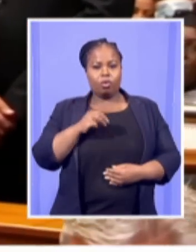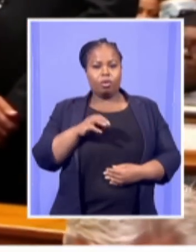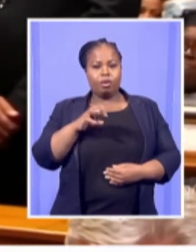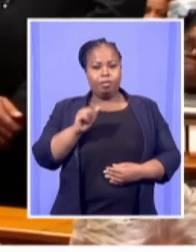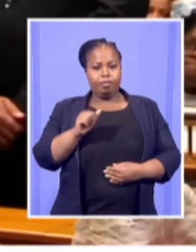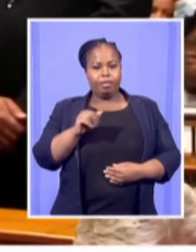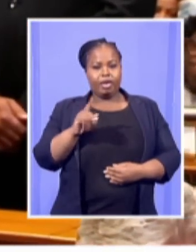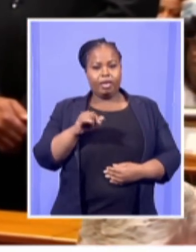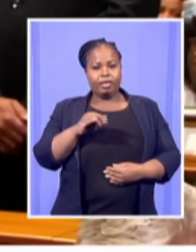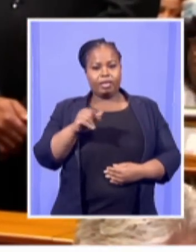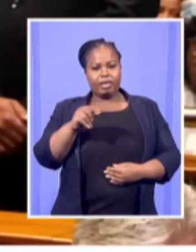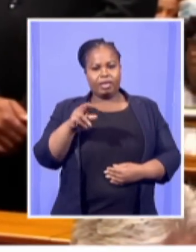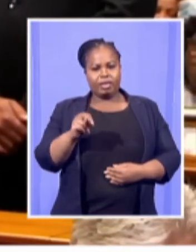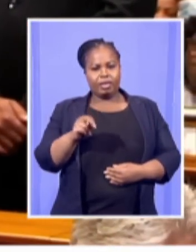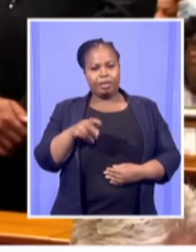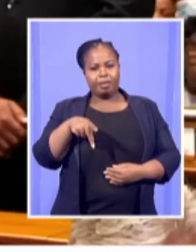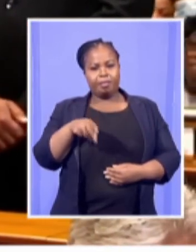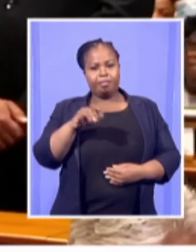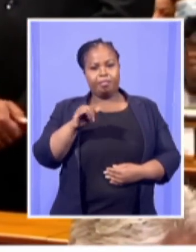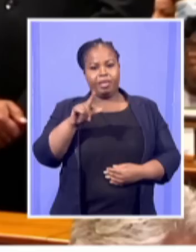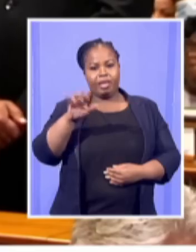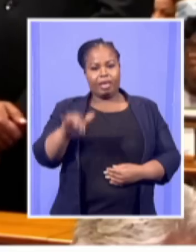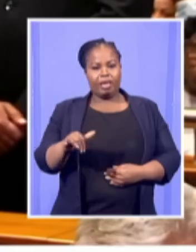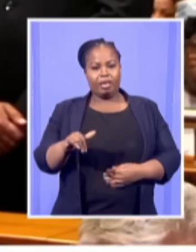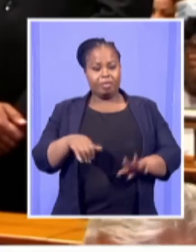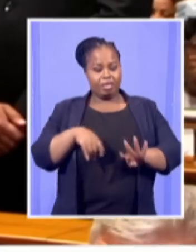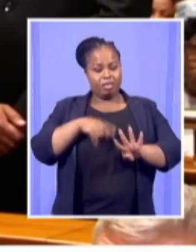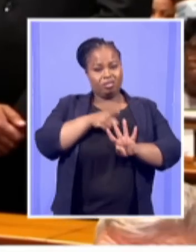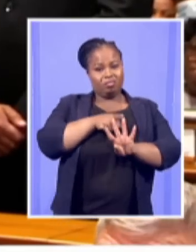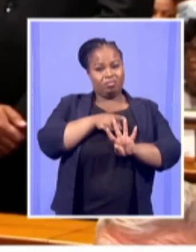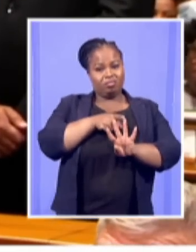Mbalenhle Mthethwa. Right, before we proceed,